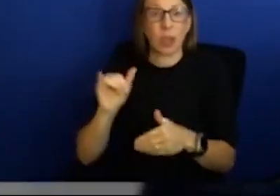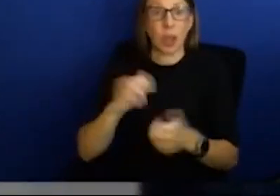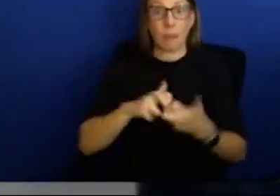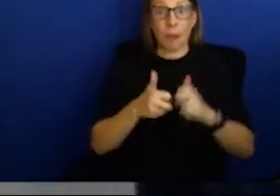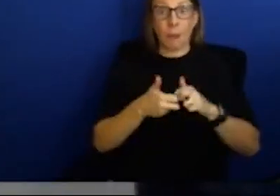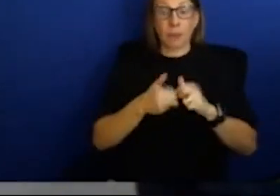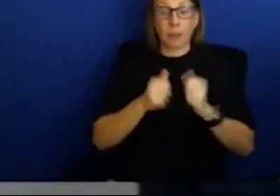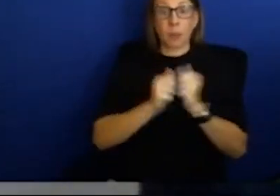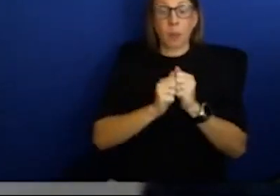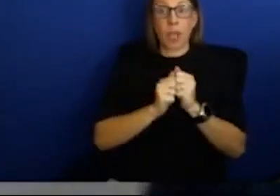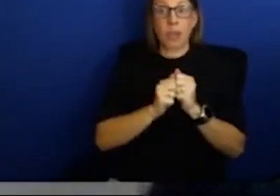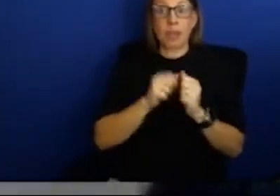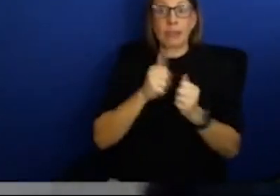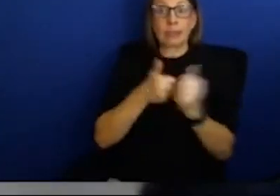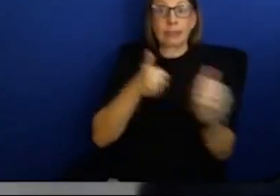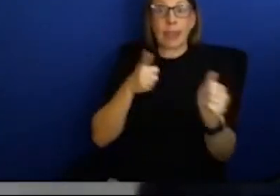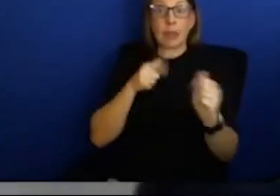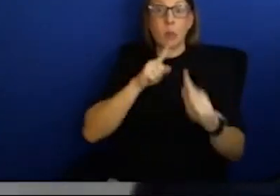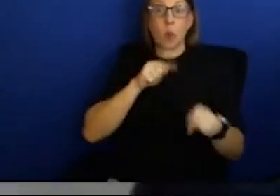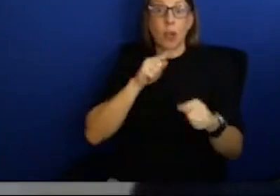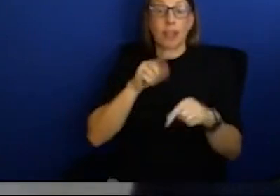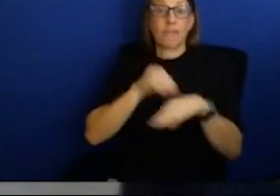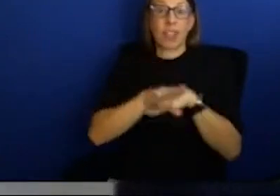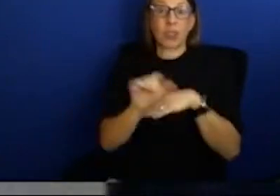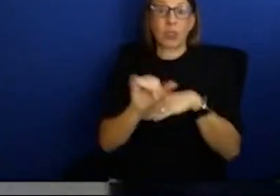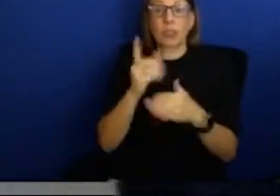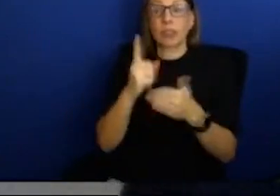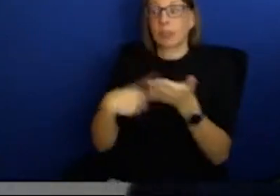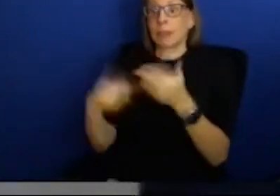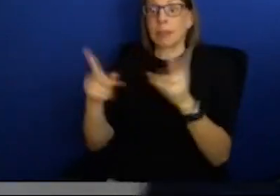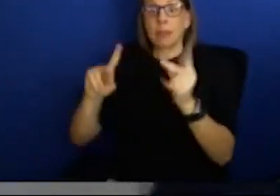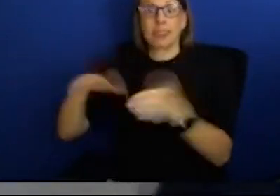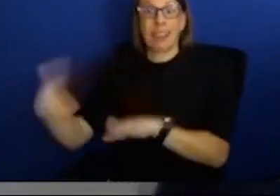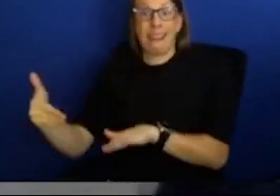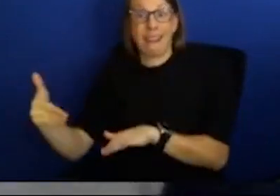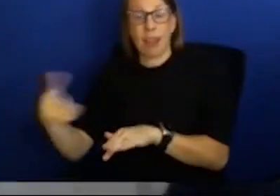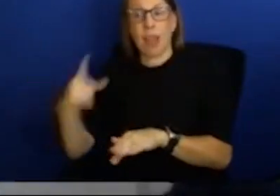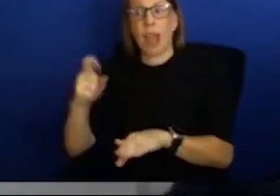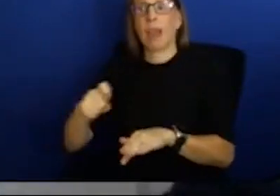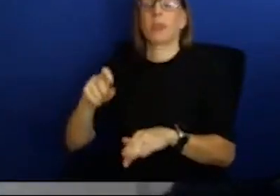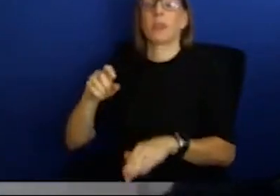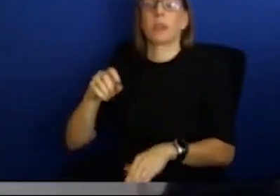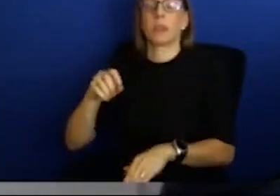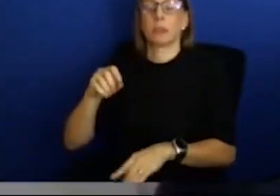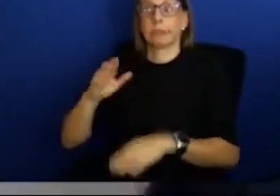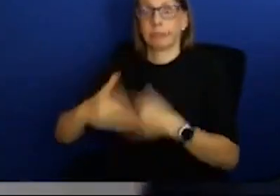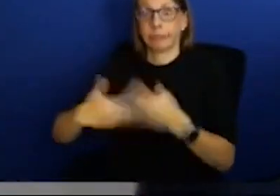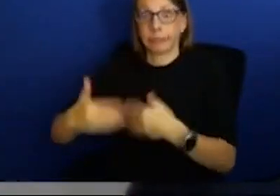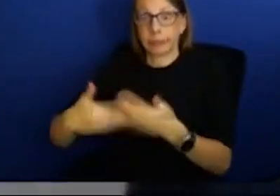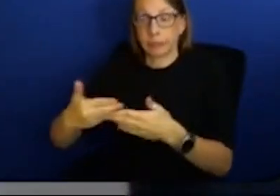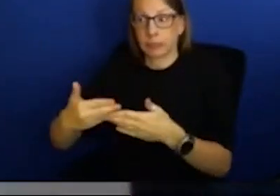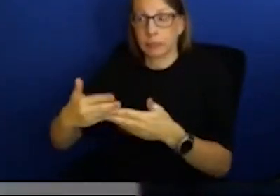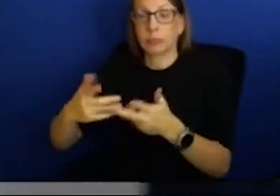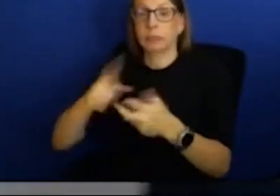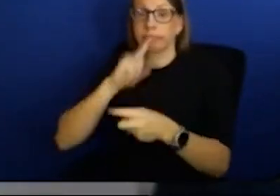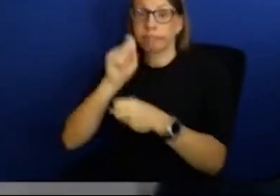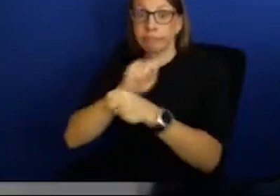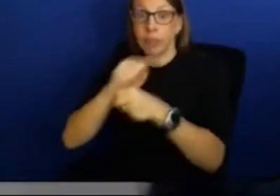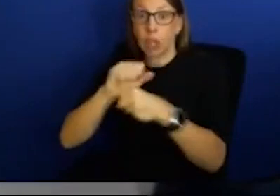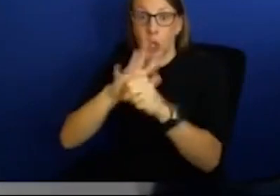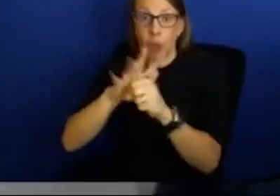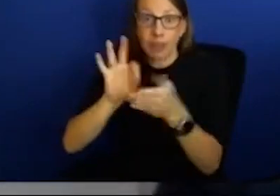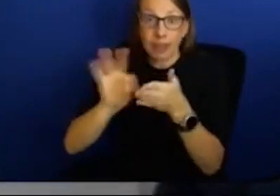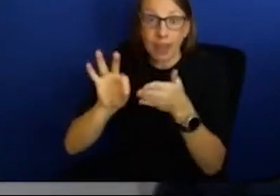delayed reporting of deaths. So sometimes people die and it has to go through the vetting process of whether it actually counts as a COVID death or